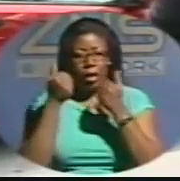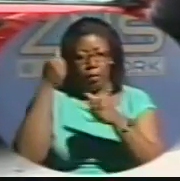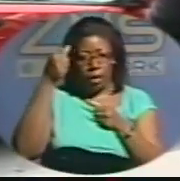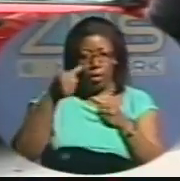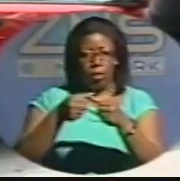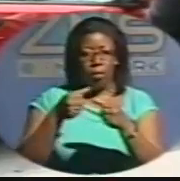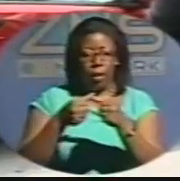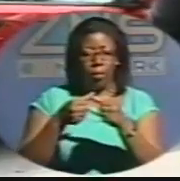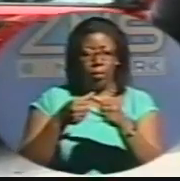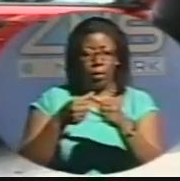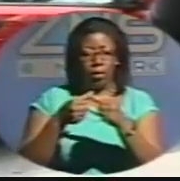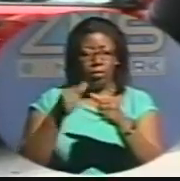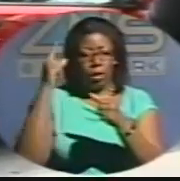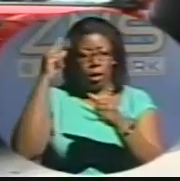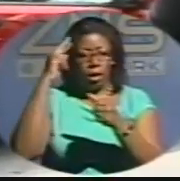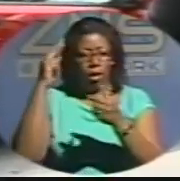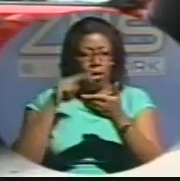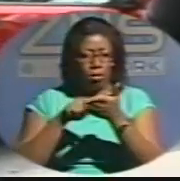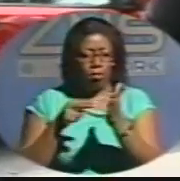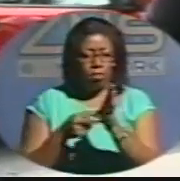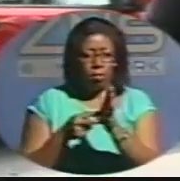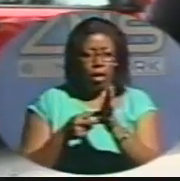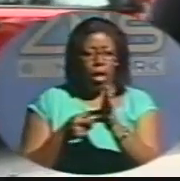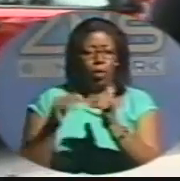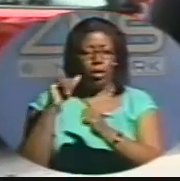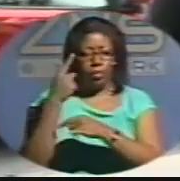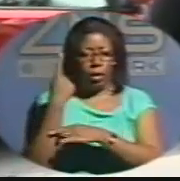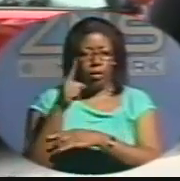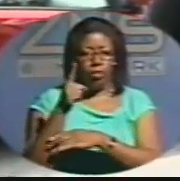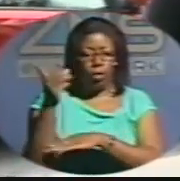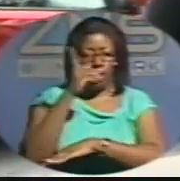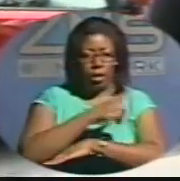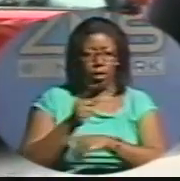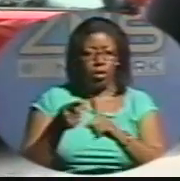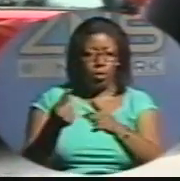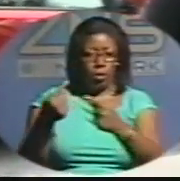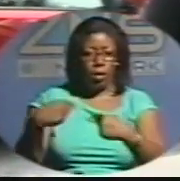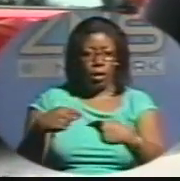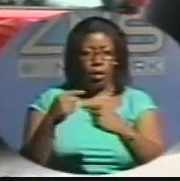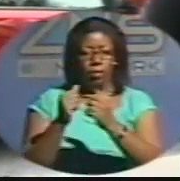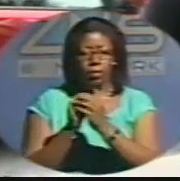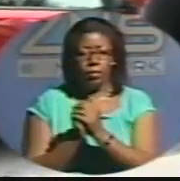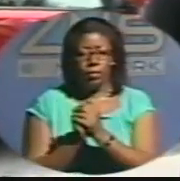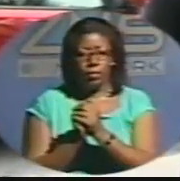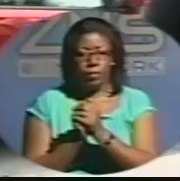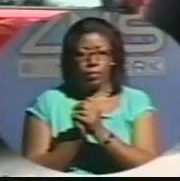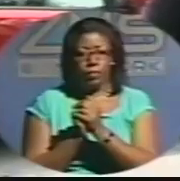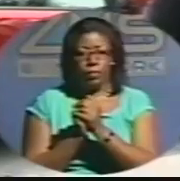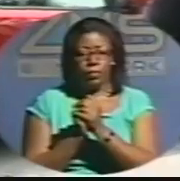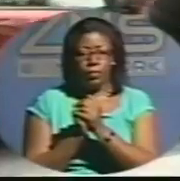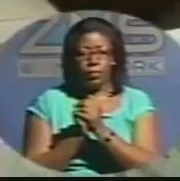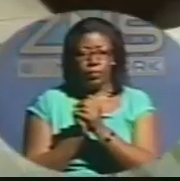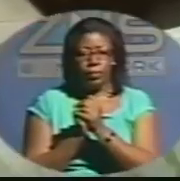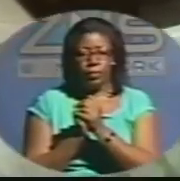his cause and it will be something that they fight for in the days to come. Clint Watson, ZNS News.